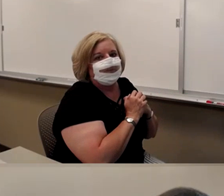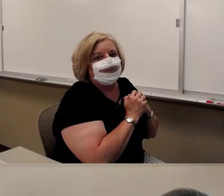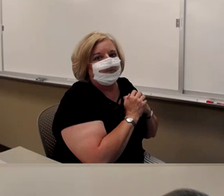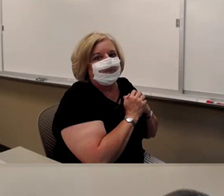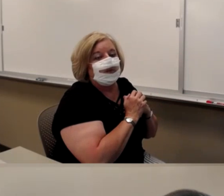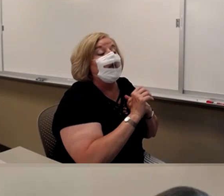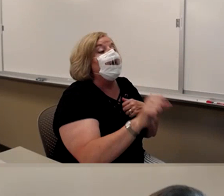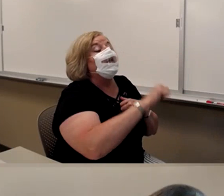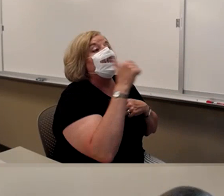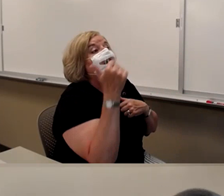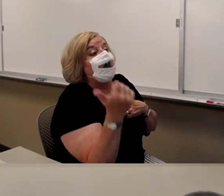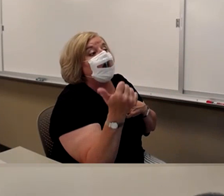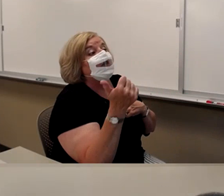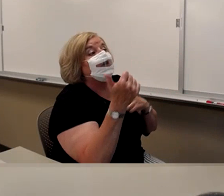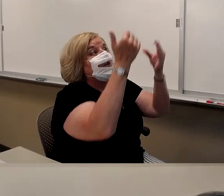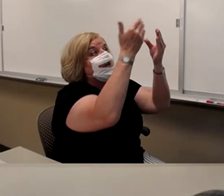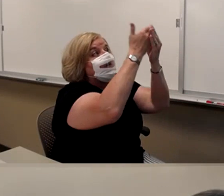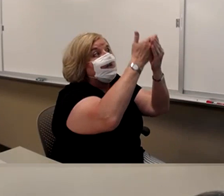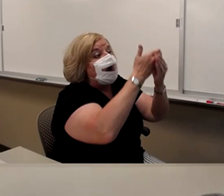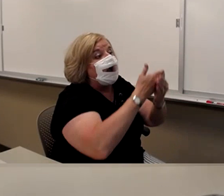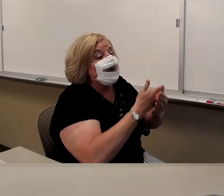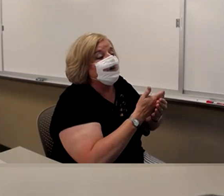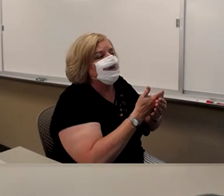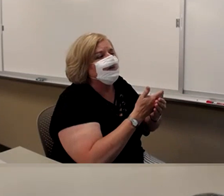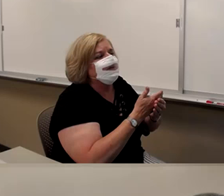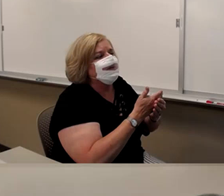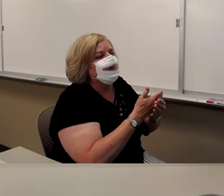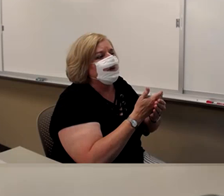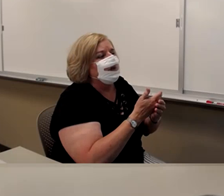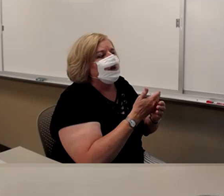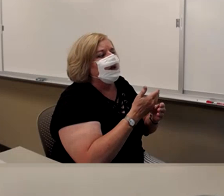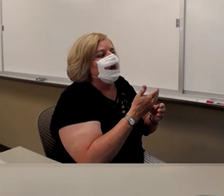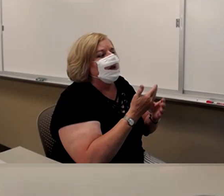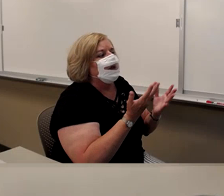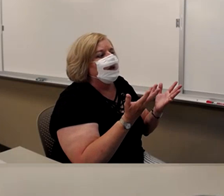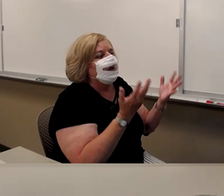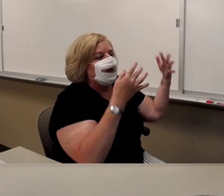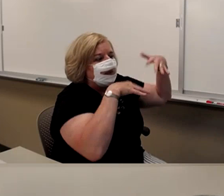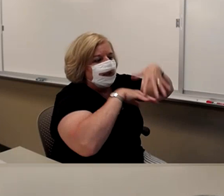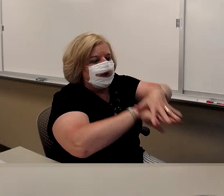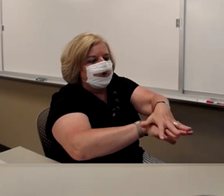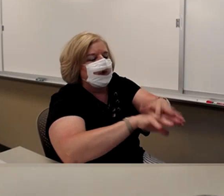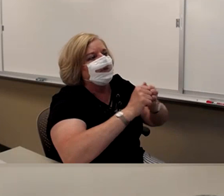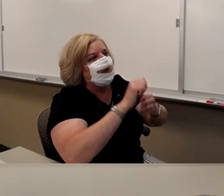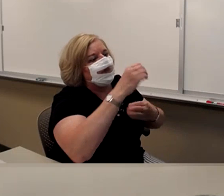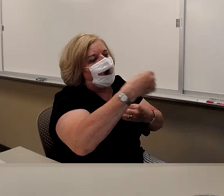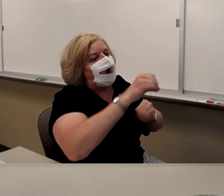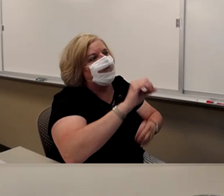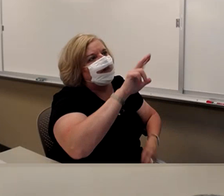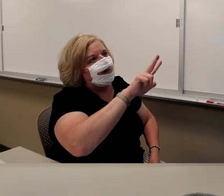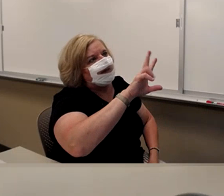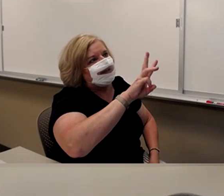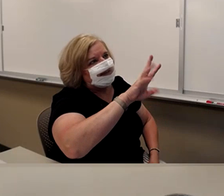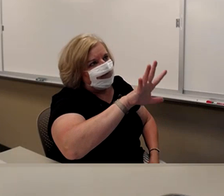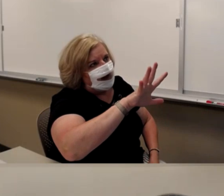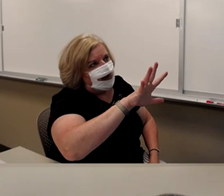The other files, as Bruce mentioned earlier, that also integrates with Office 365,